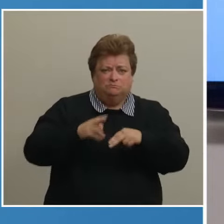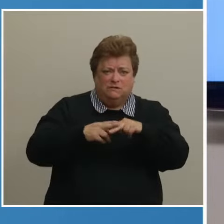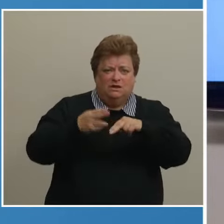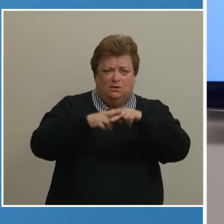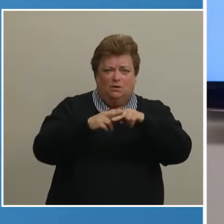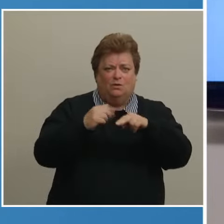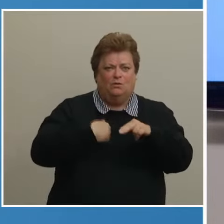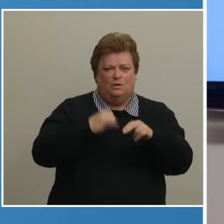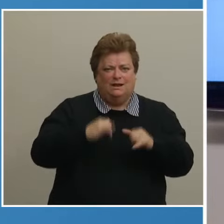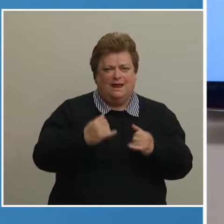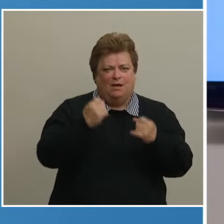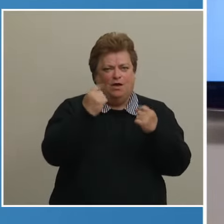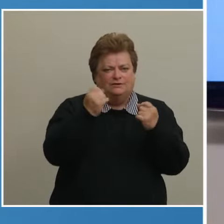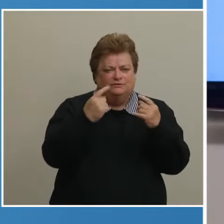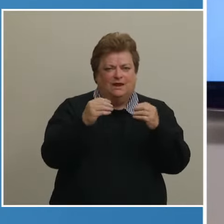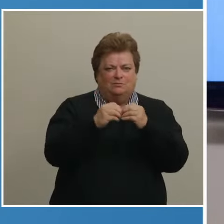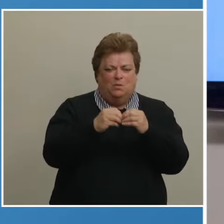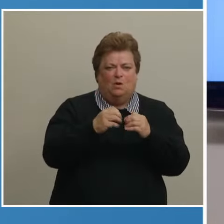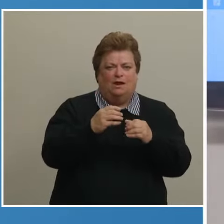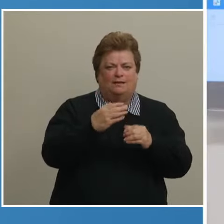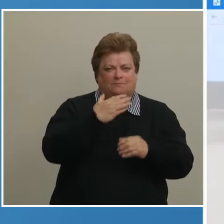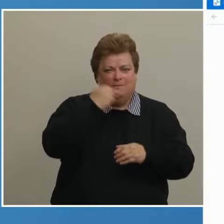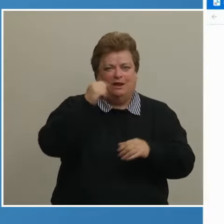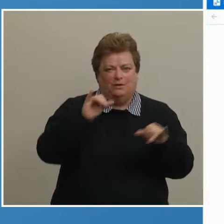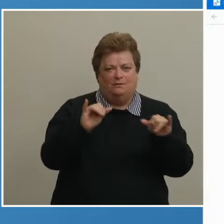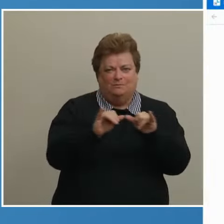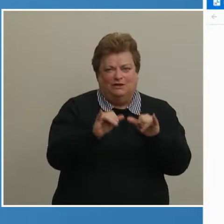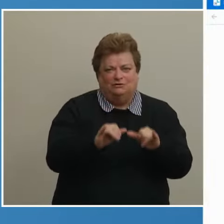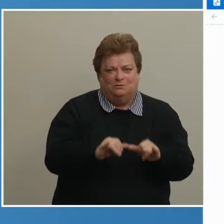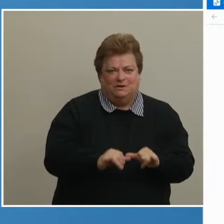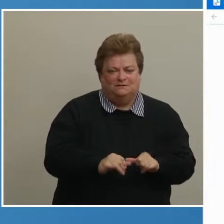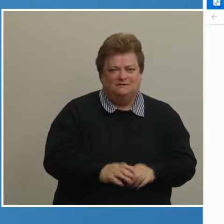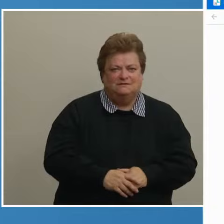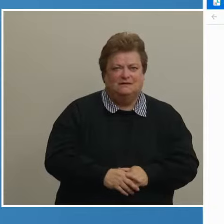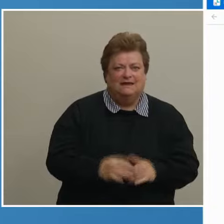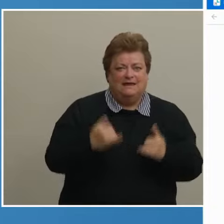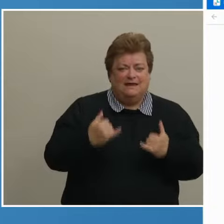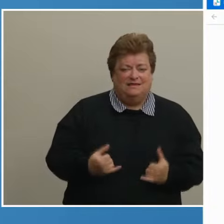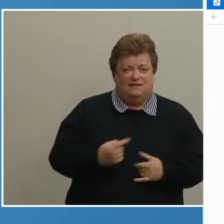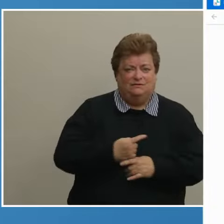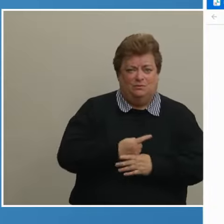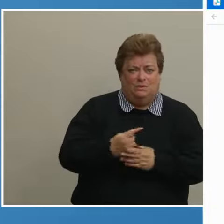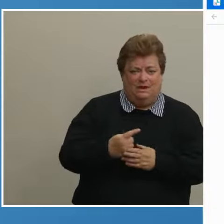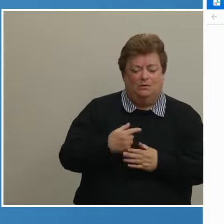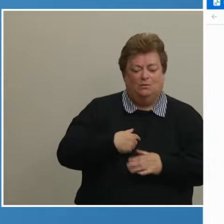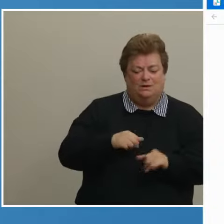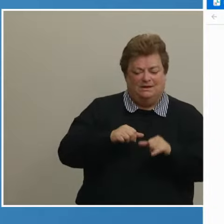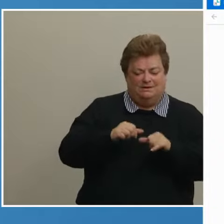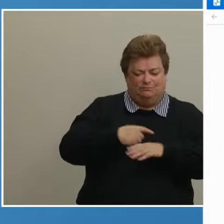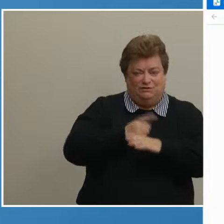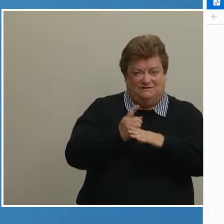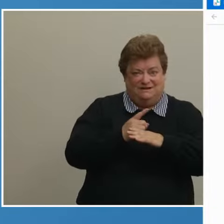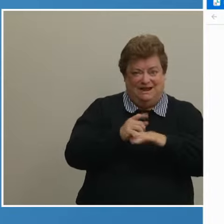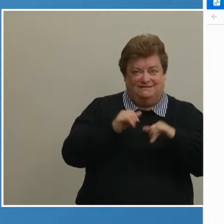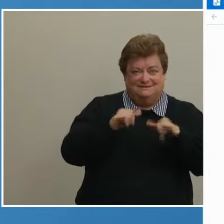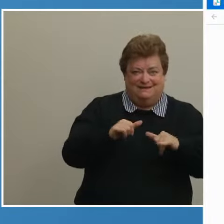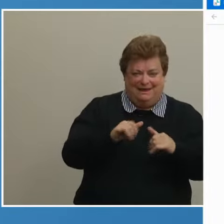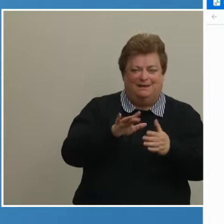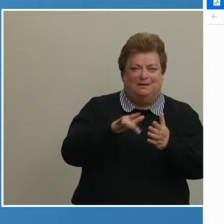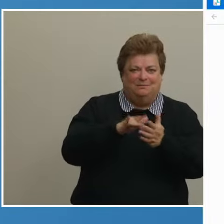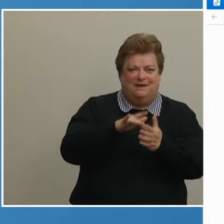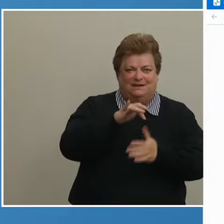metrics and the thresholds. This week, our risk dial will remain in the mid-yellow for the 9th